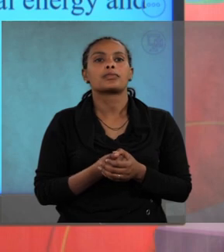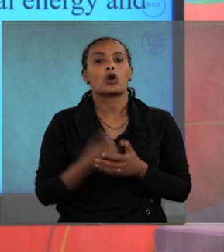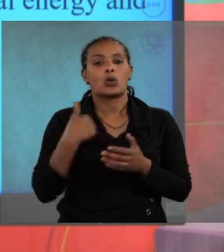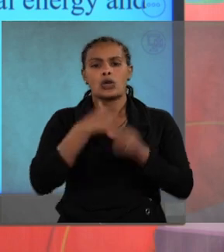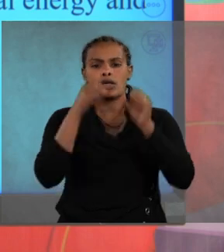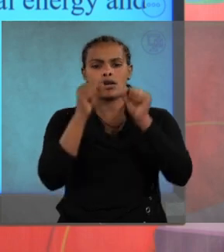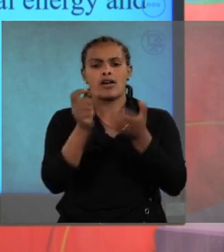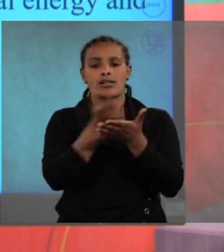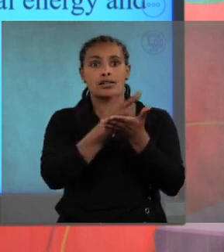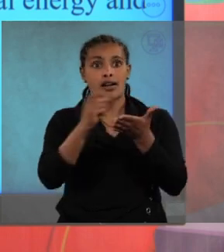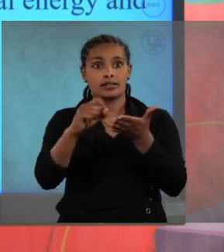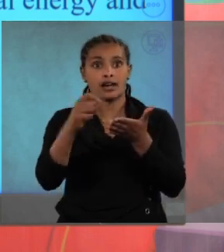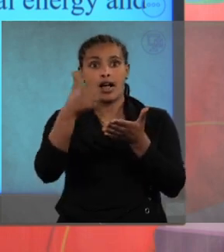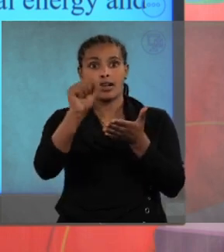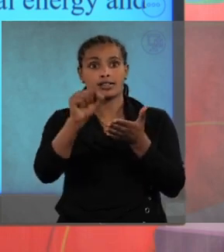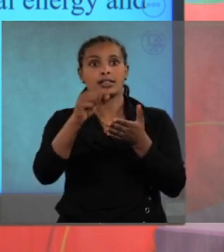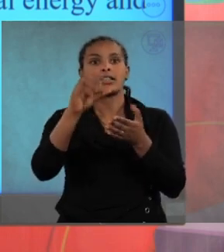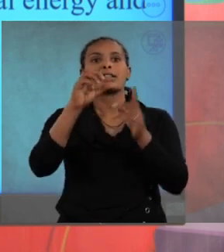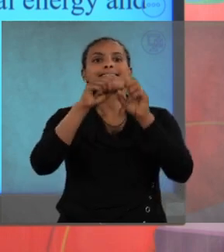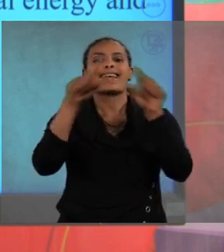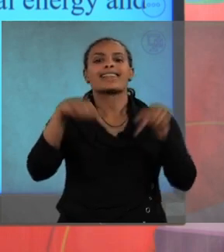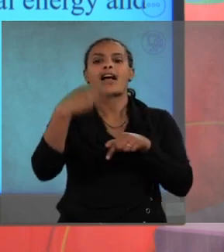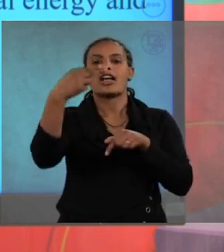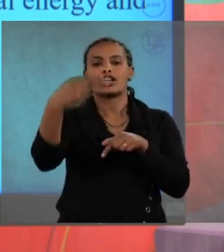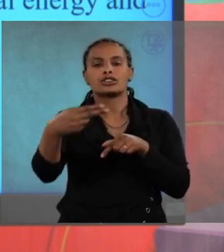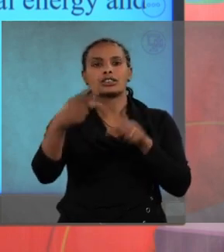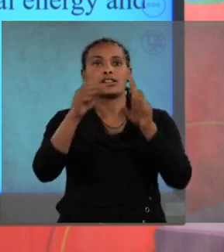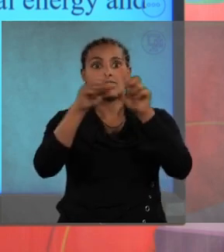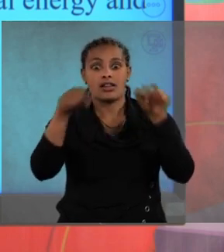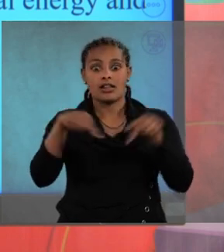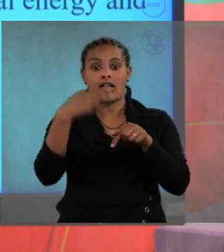We can write this as delta H